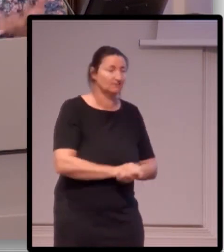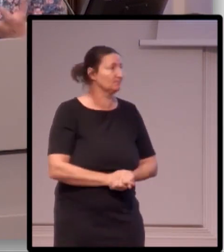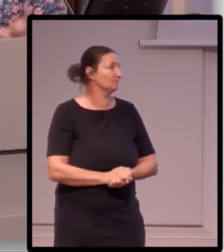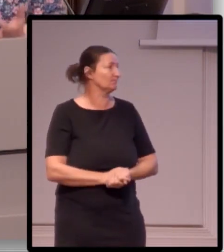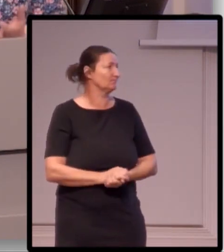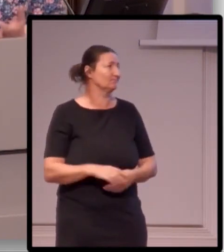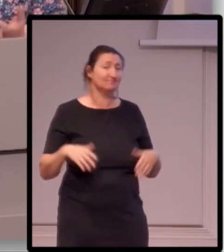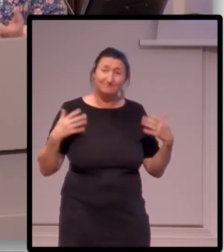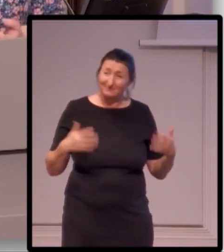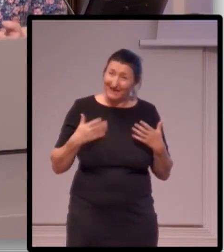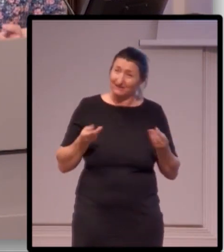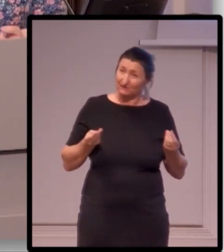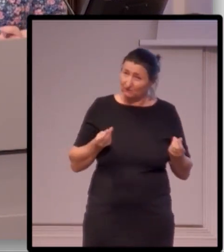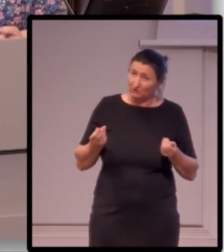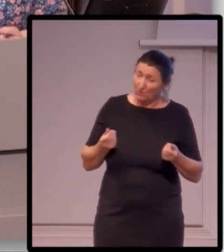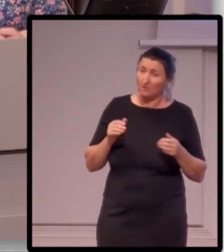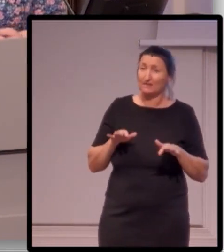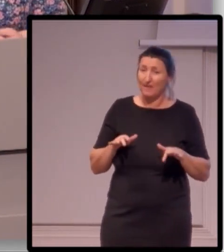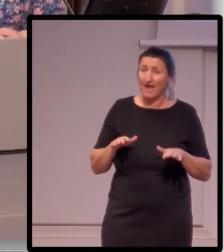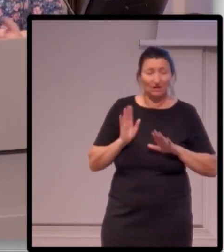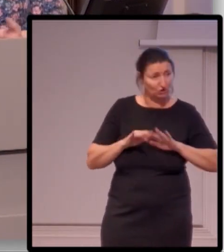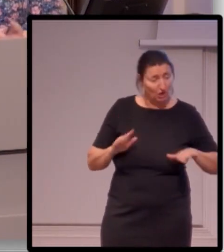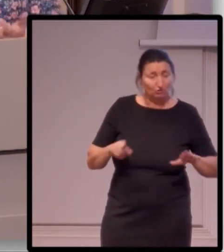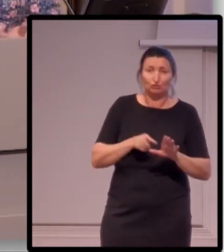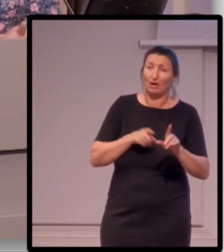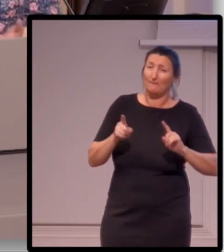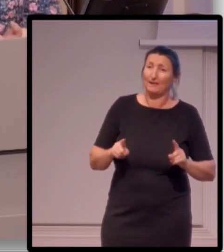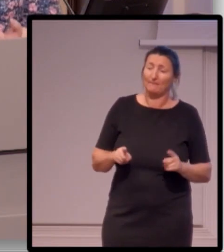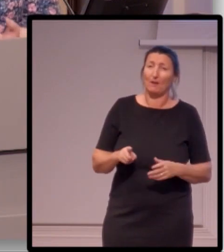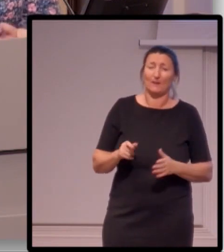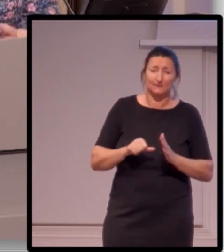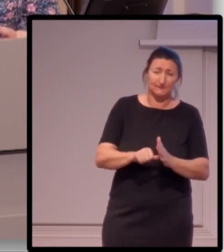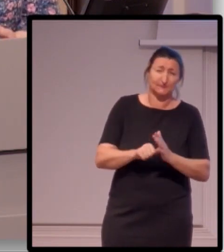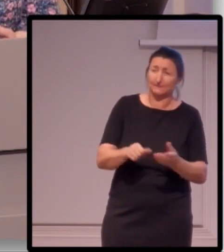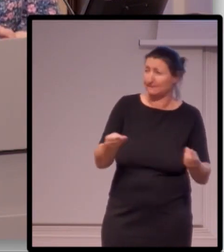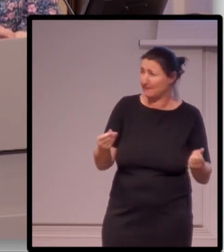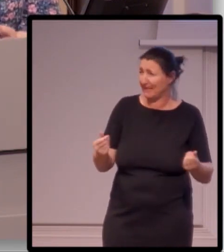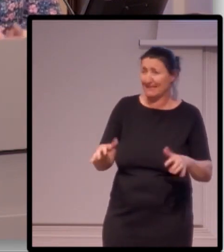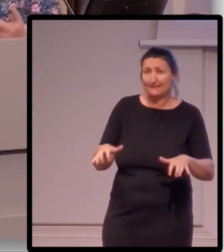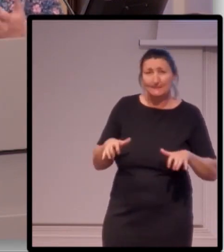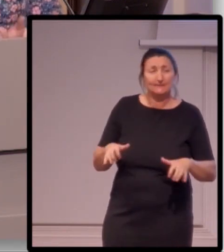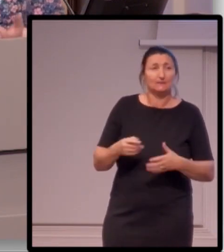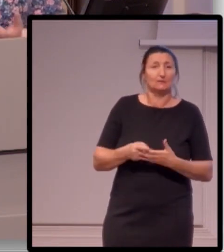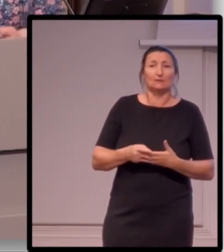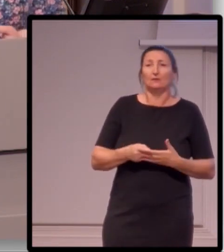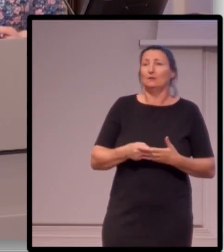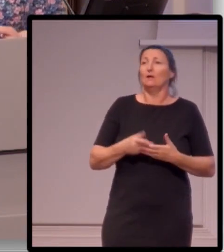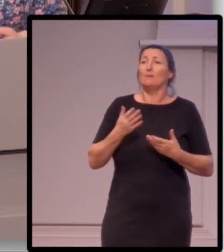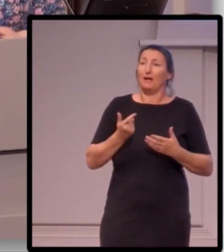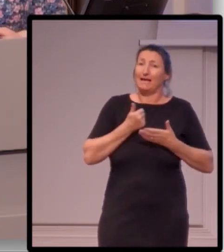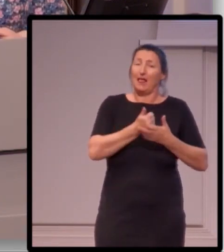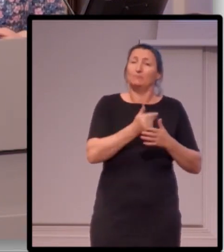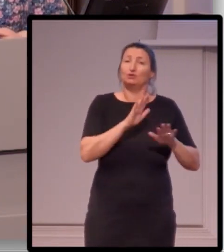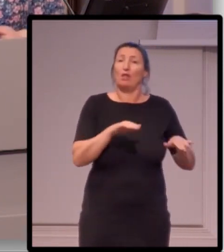an amazing extra resource that are really there for children and young people in some of the hardest times, but that can engage with them in a completely different way.